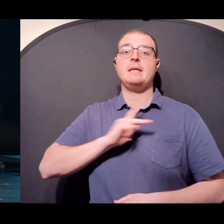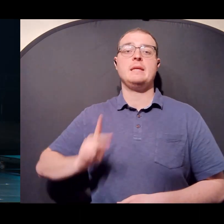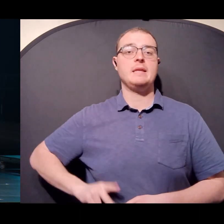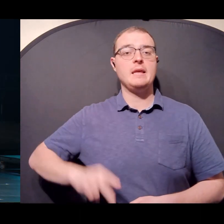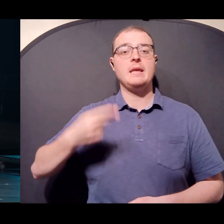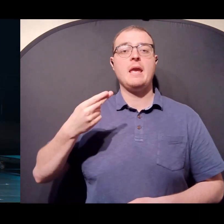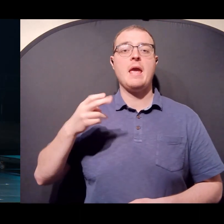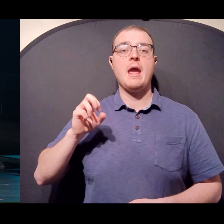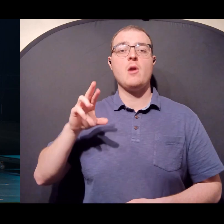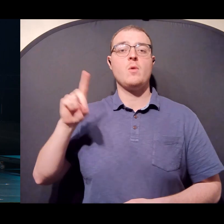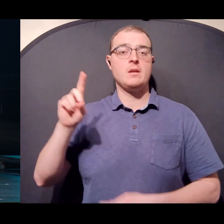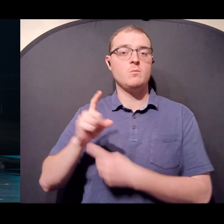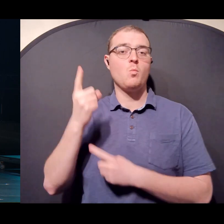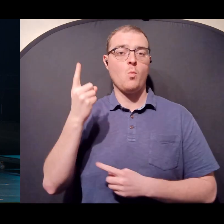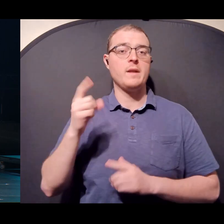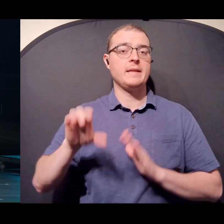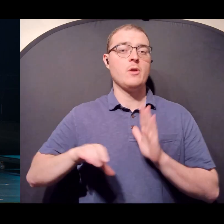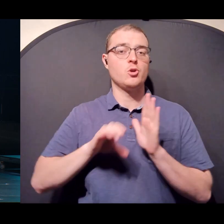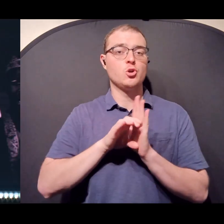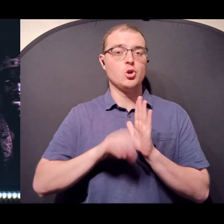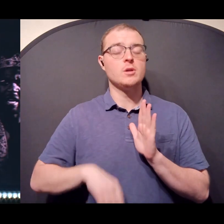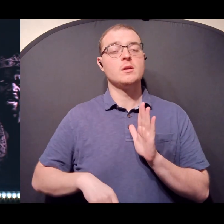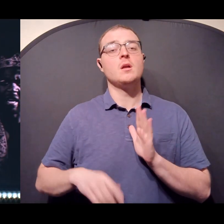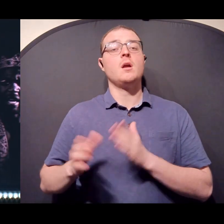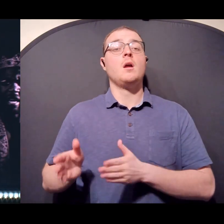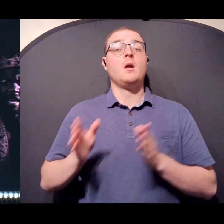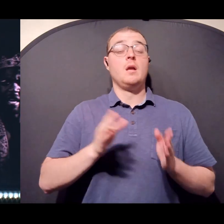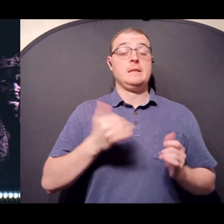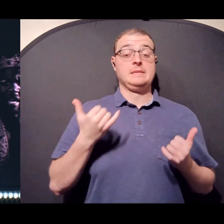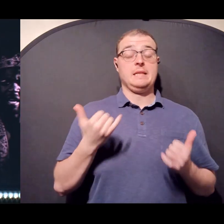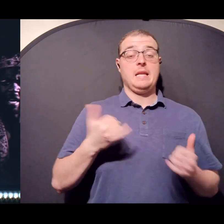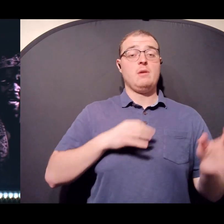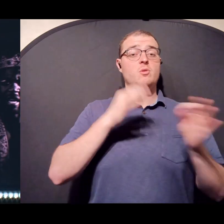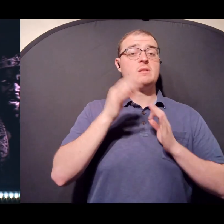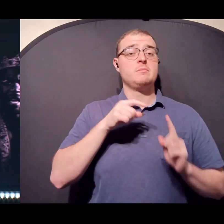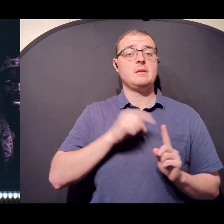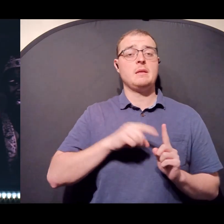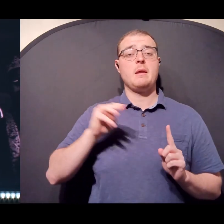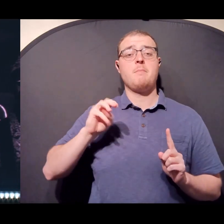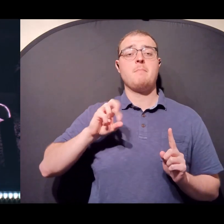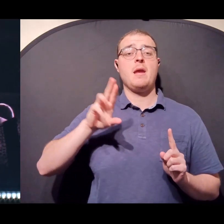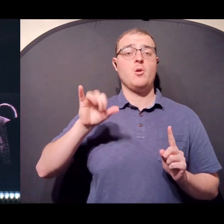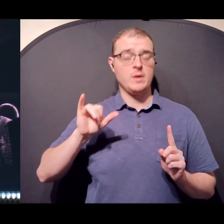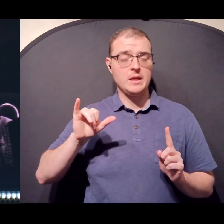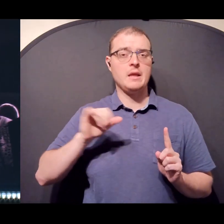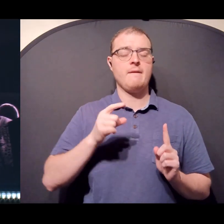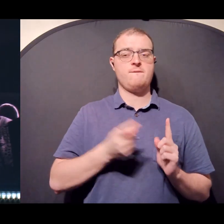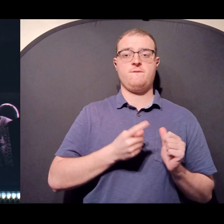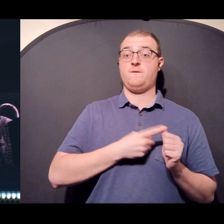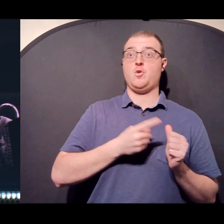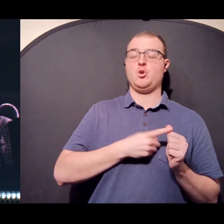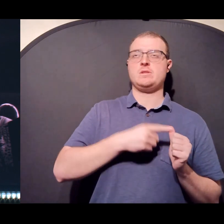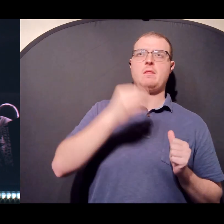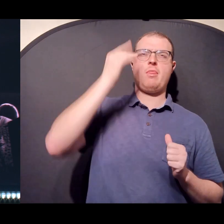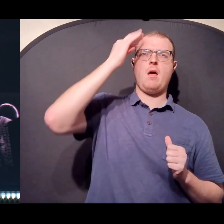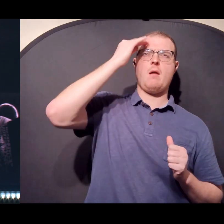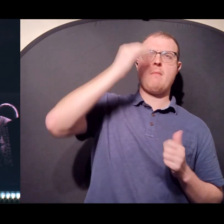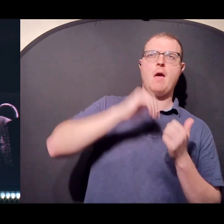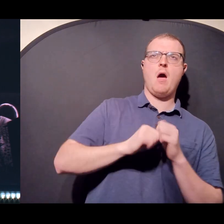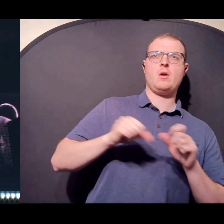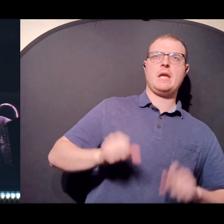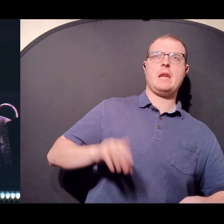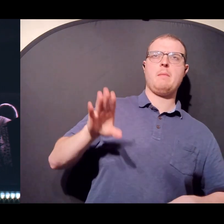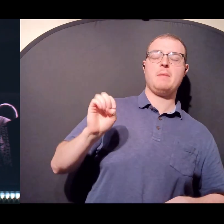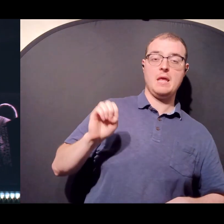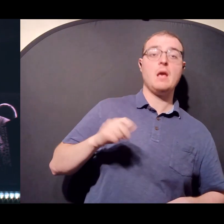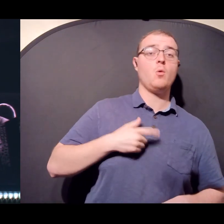the fields. King Herod is a character. Today we're going to be talking about Mary. And Mary is the one who initially asked the